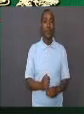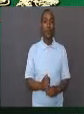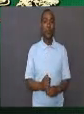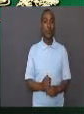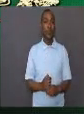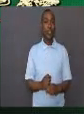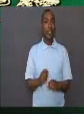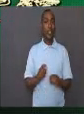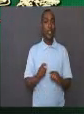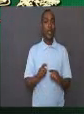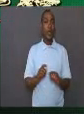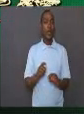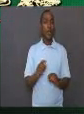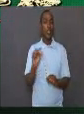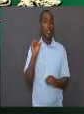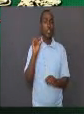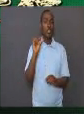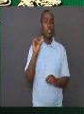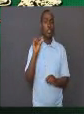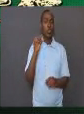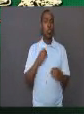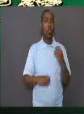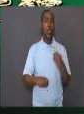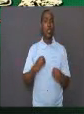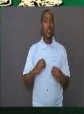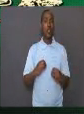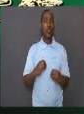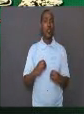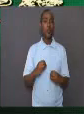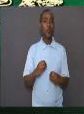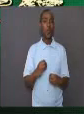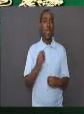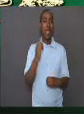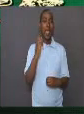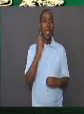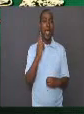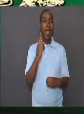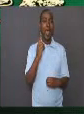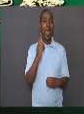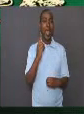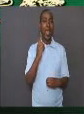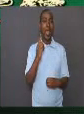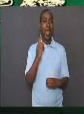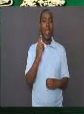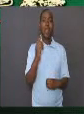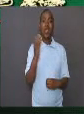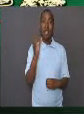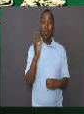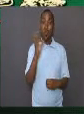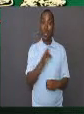Since there are a few organisms that eat only one type of plant or